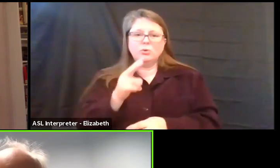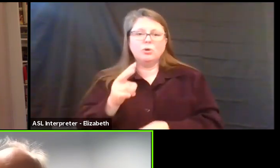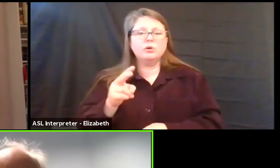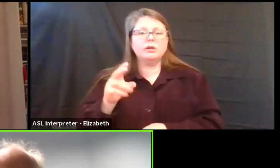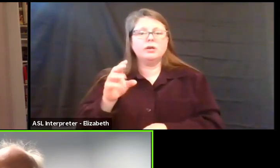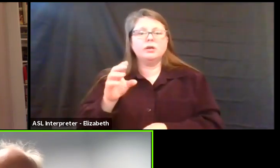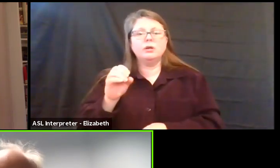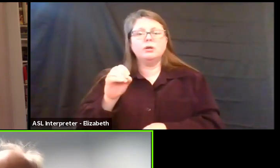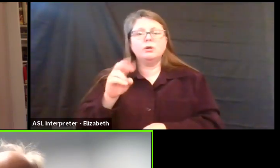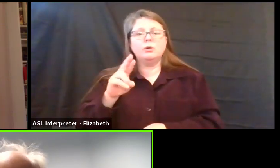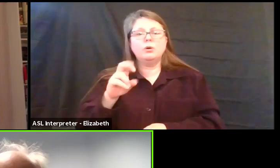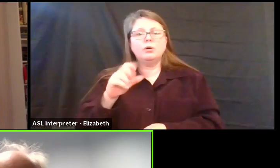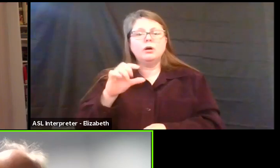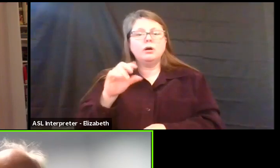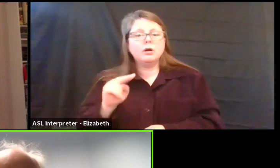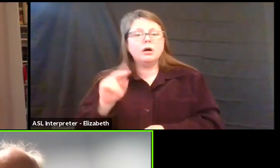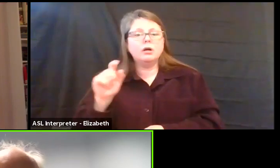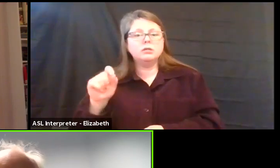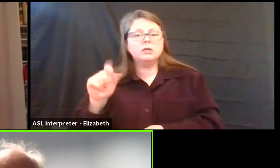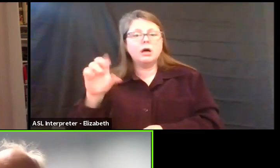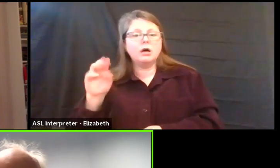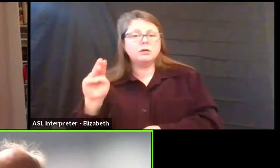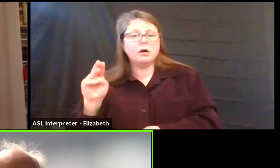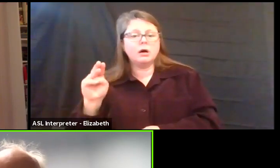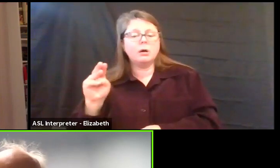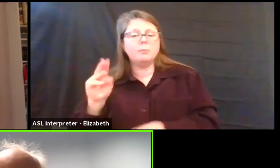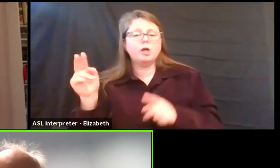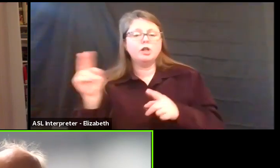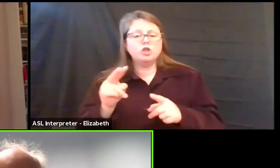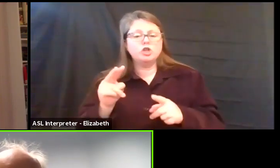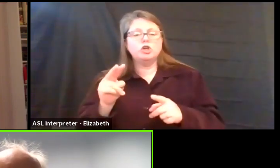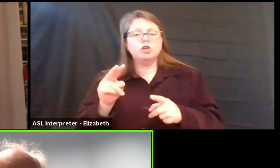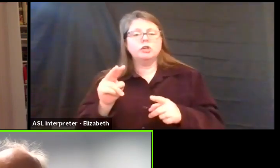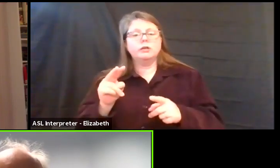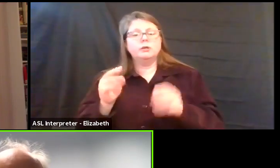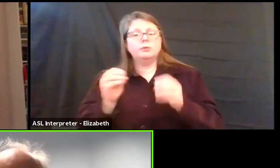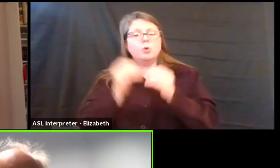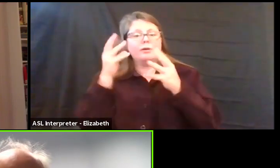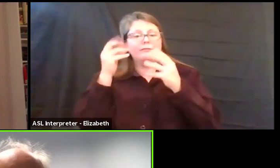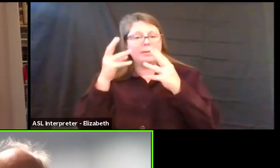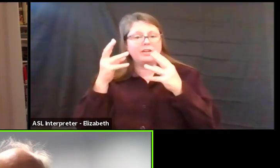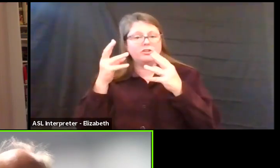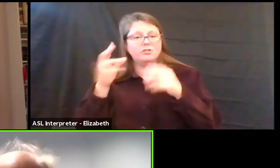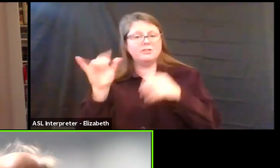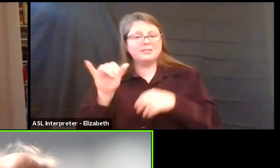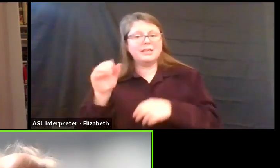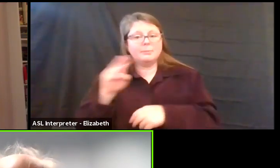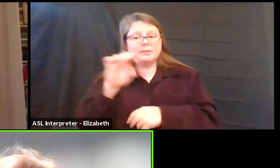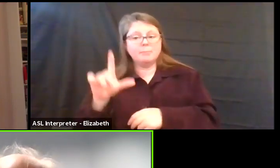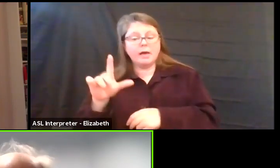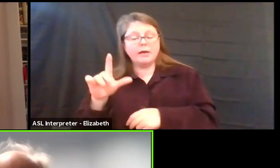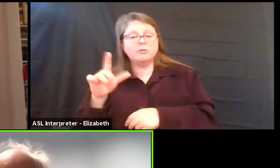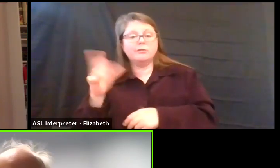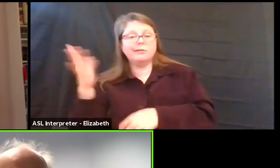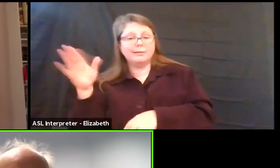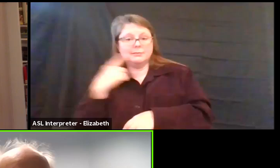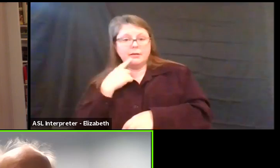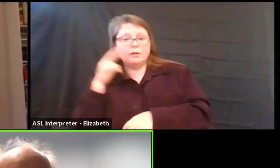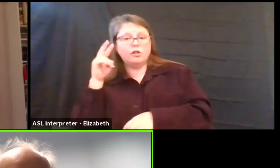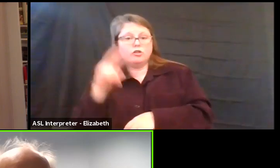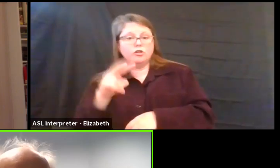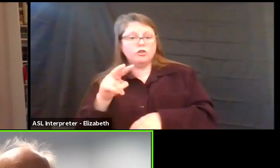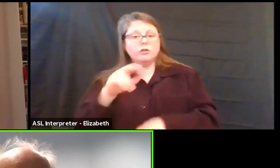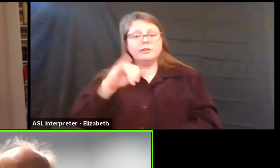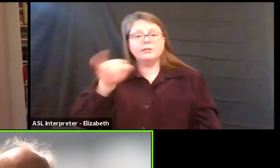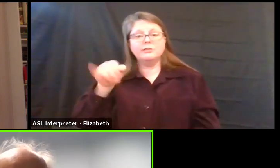very subject. And just as Michael said, suggesting that you go to Jackson County to get more information about the cleanup of your site. Are you